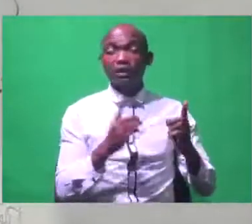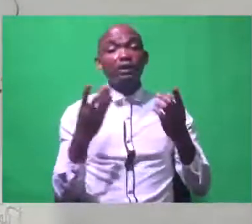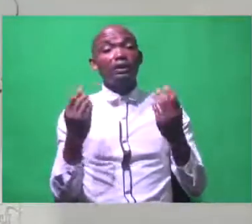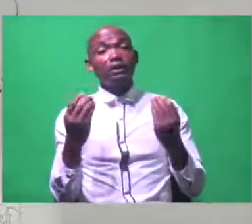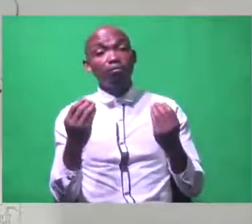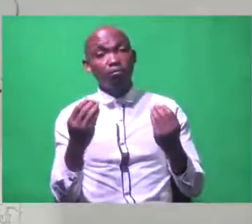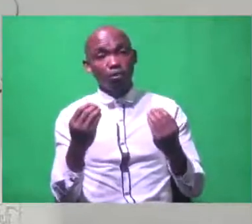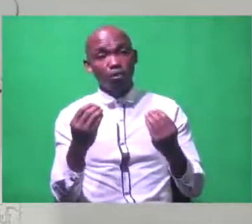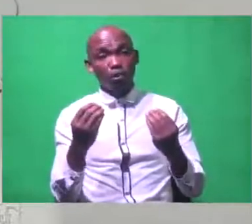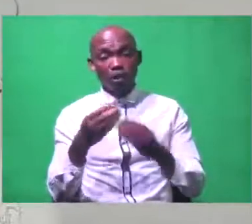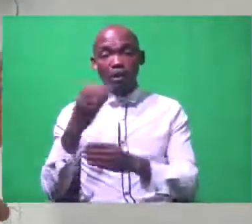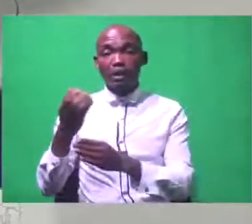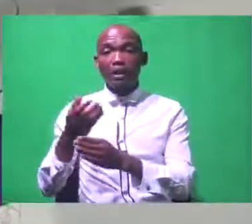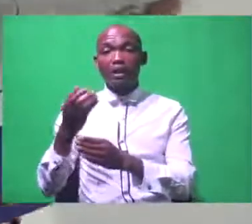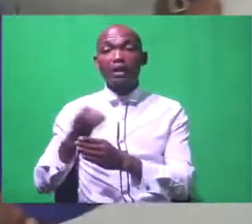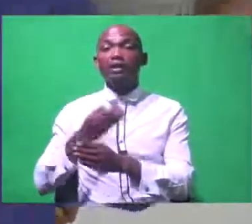simple exercise.